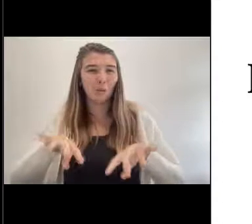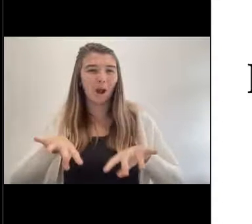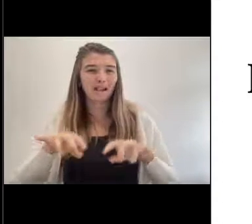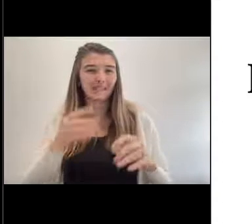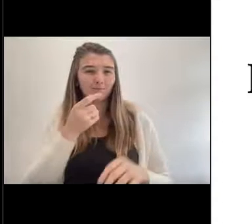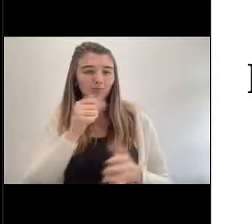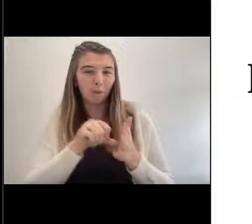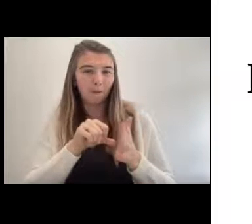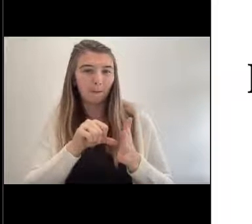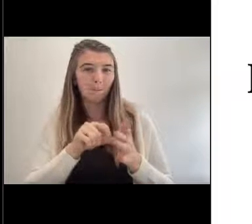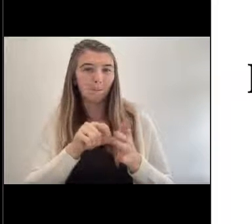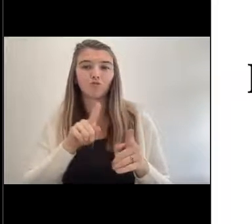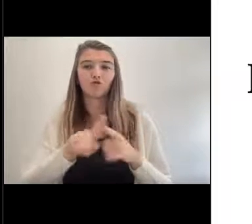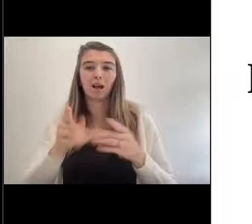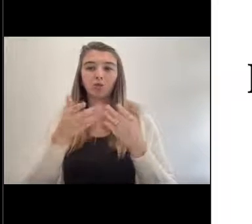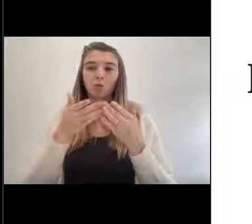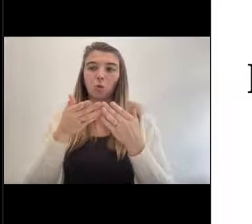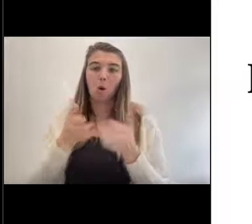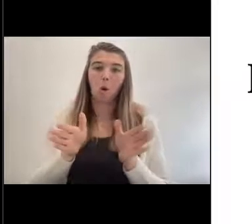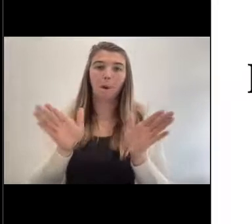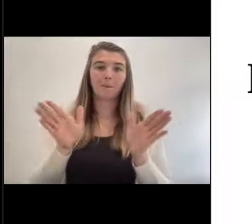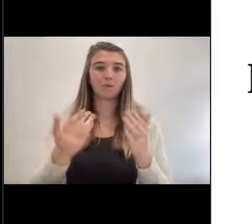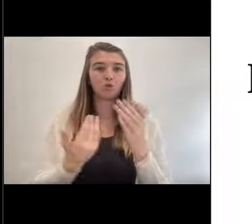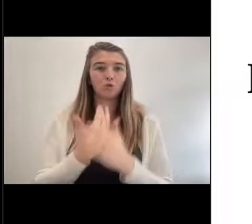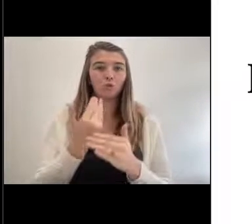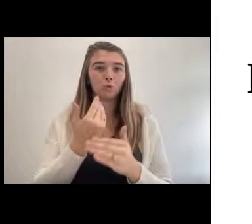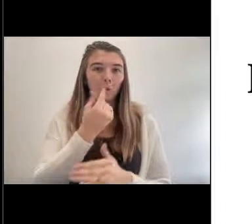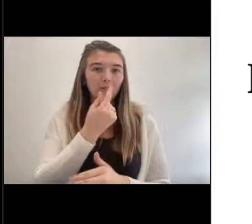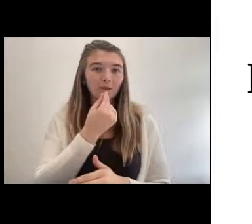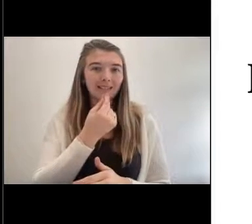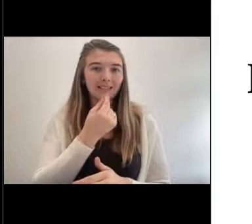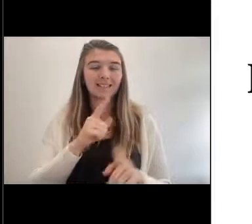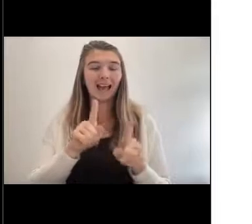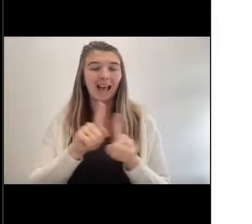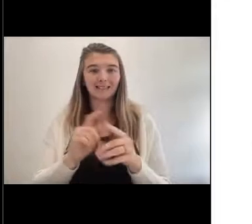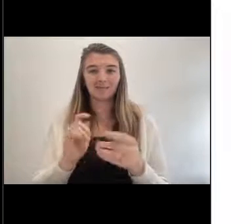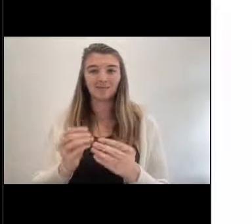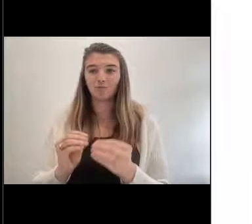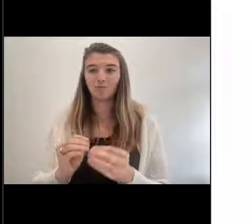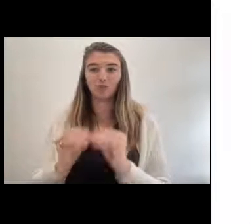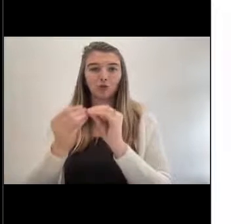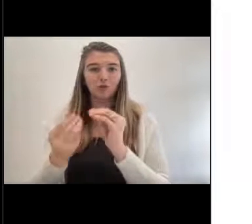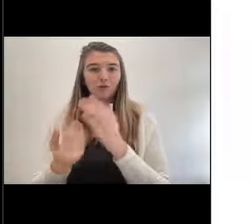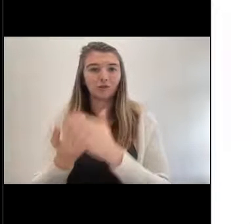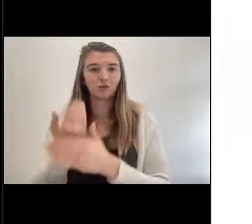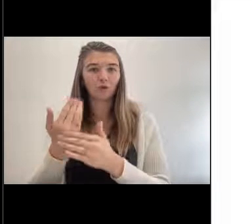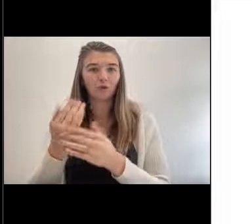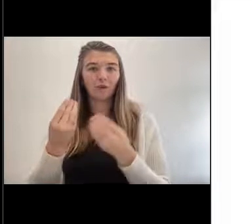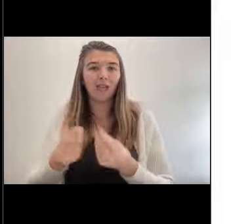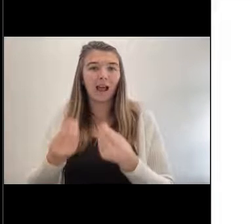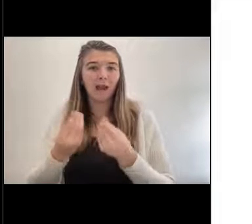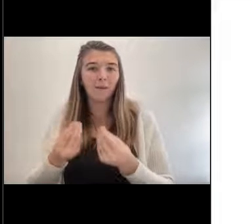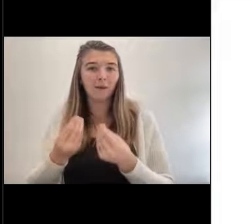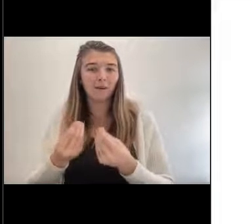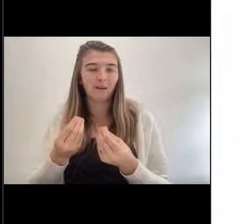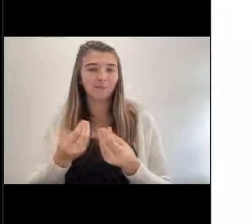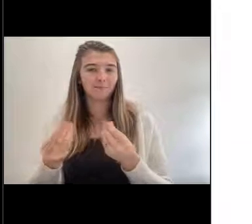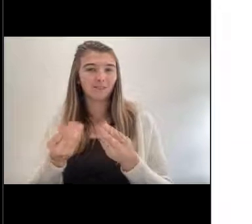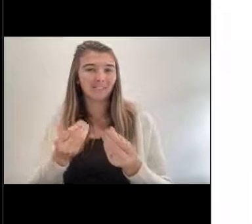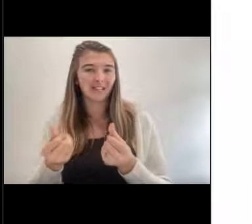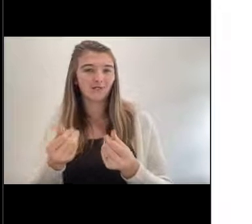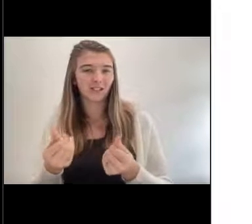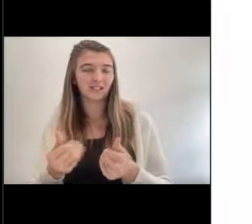by opening up novel possibilities and producing something that's very valuable and has different type of management options compared